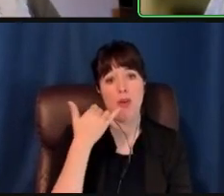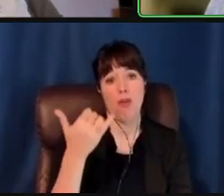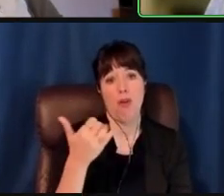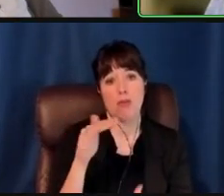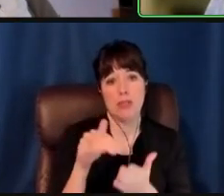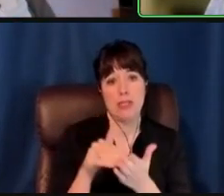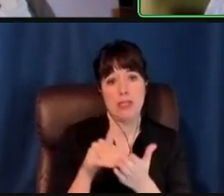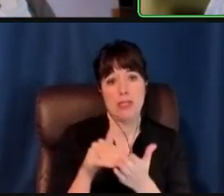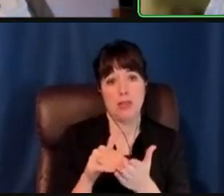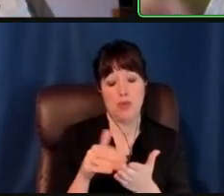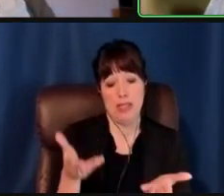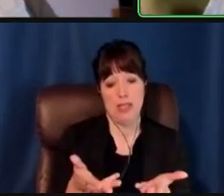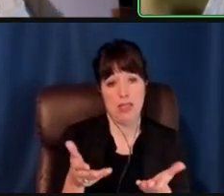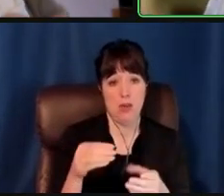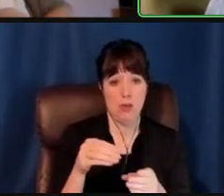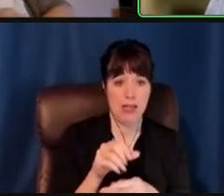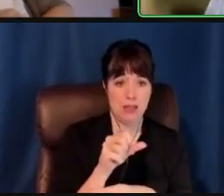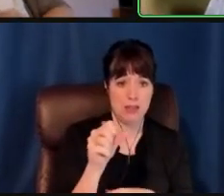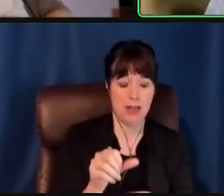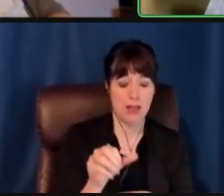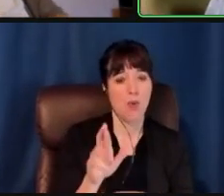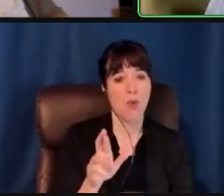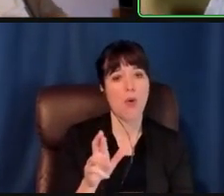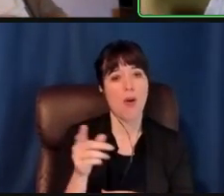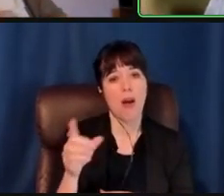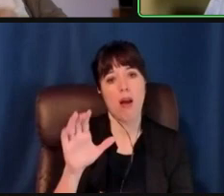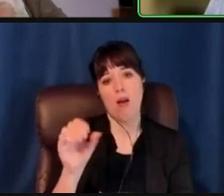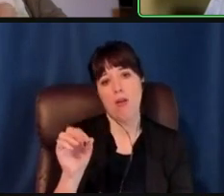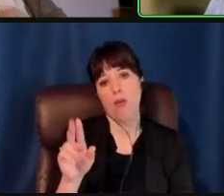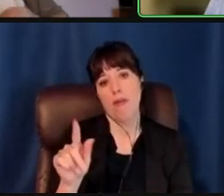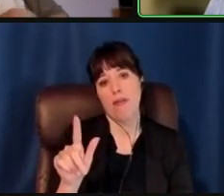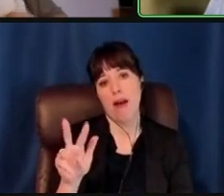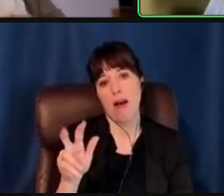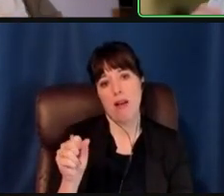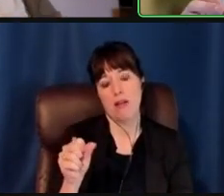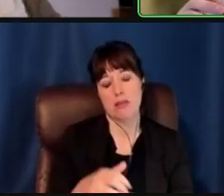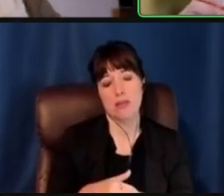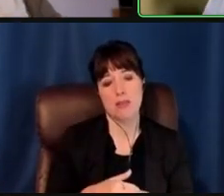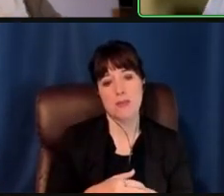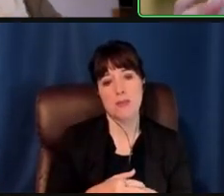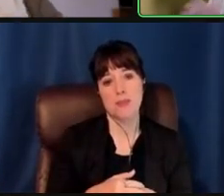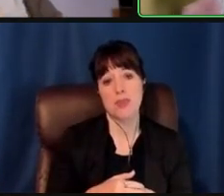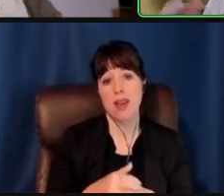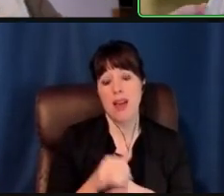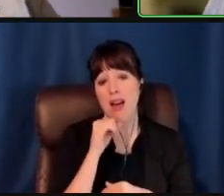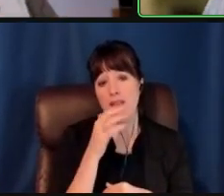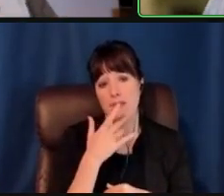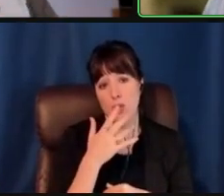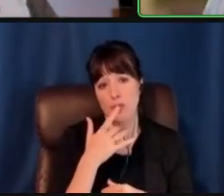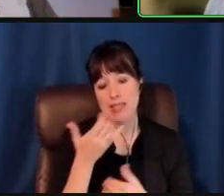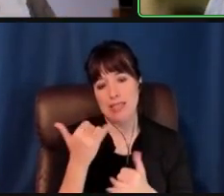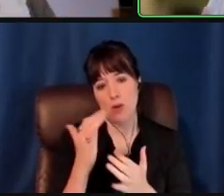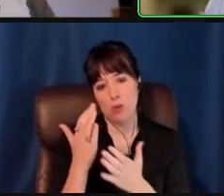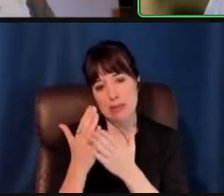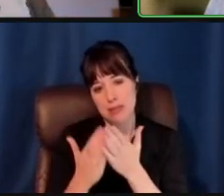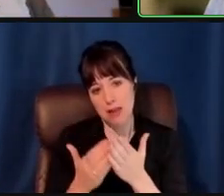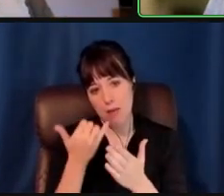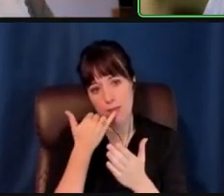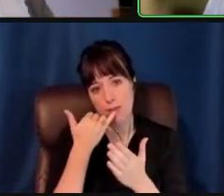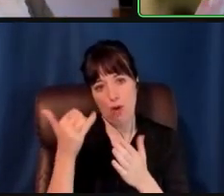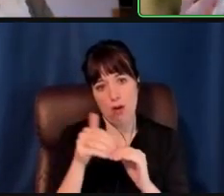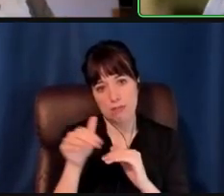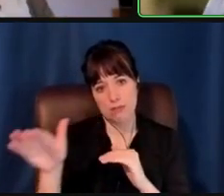here in Salem or at the Corvallis call center. Unfortunately, there are still some calls that get routed, whether it